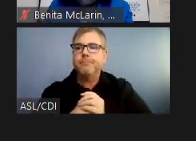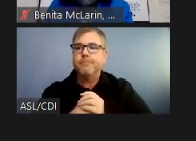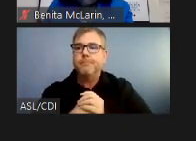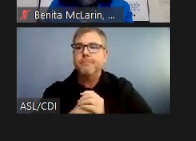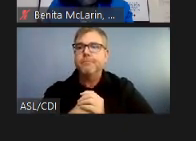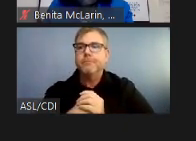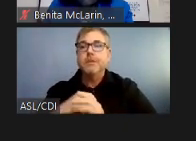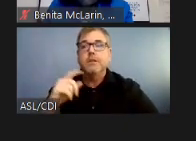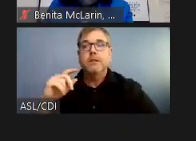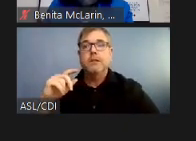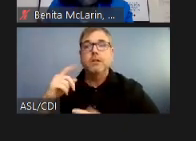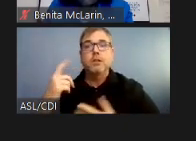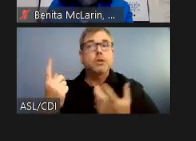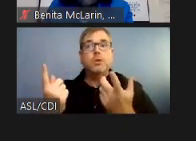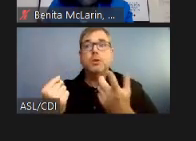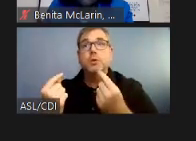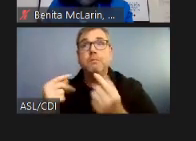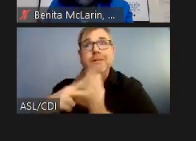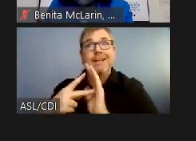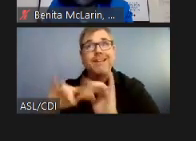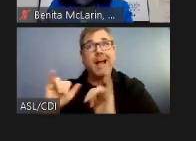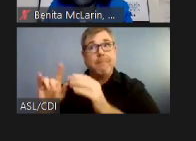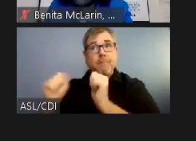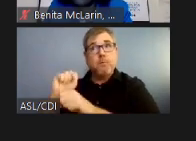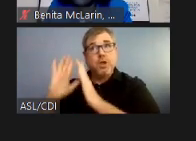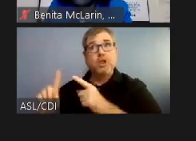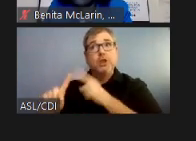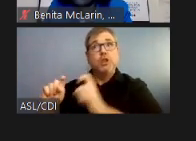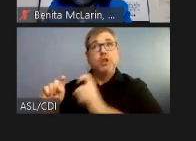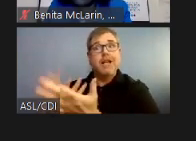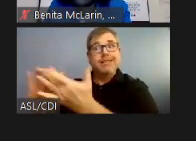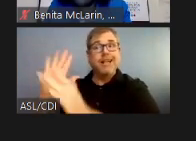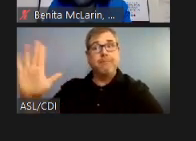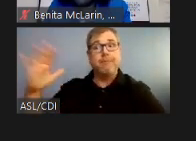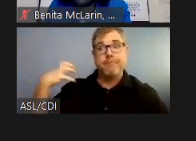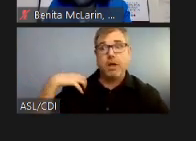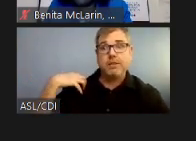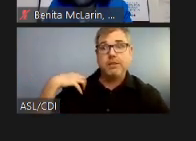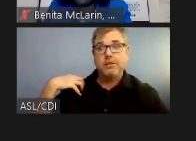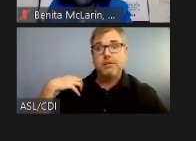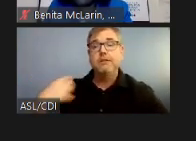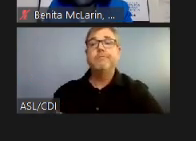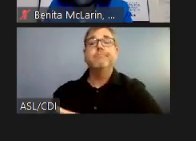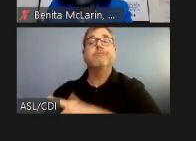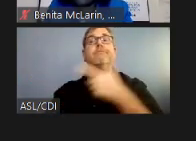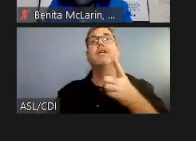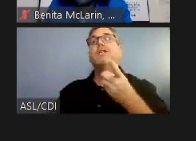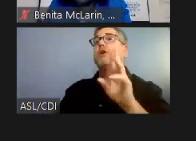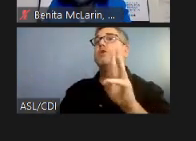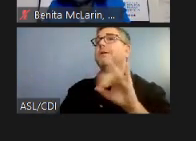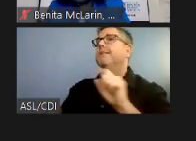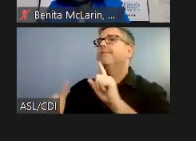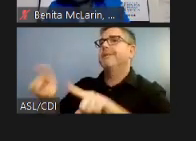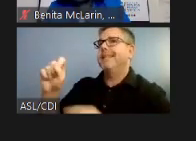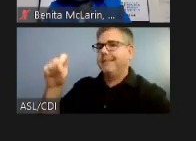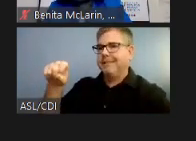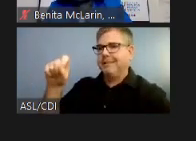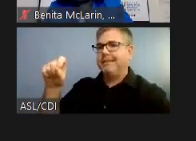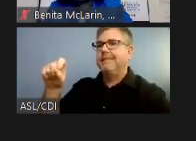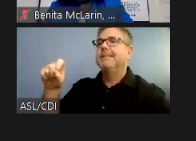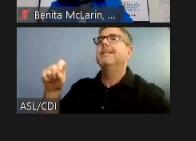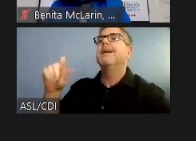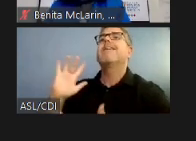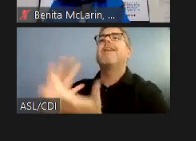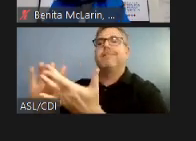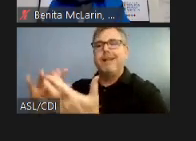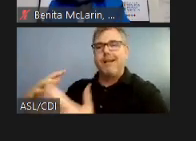Okay, great. So you heard it here first. Reach out to your employer, advocate that they get into contact with Marin Public Health. If they're